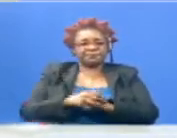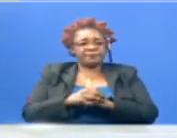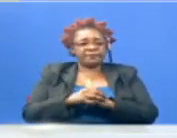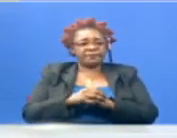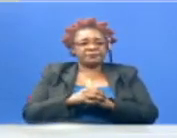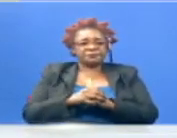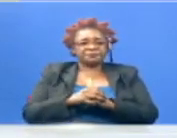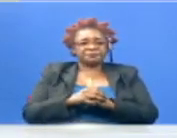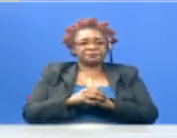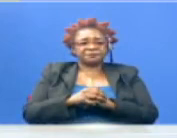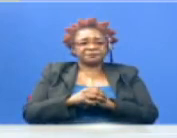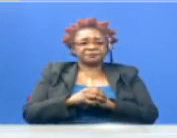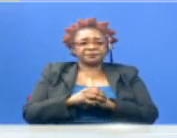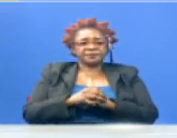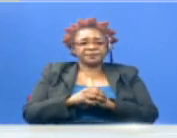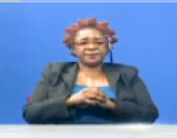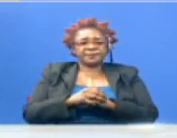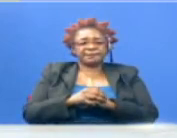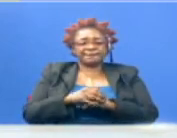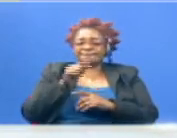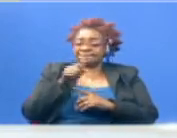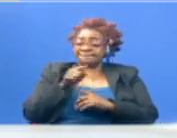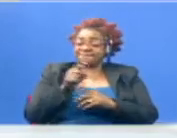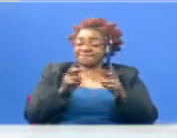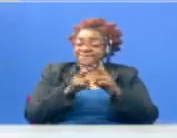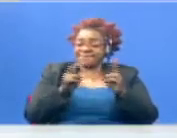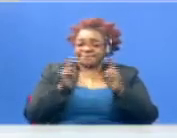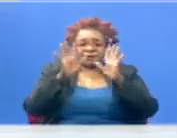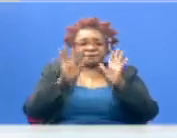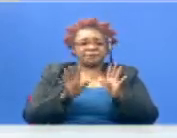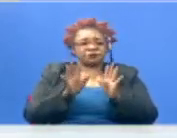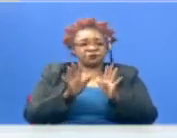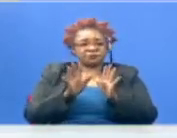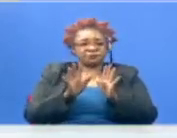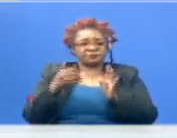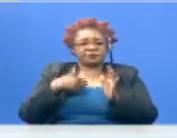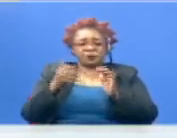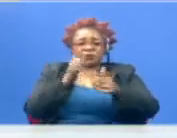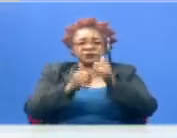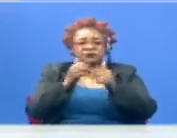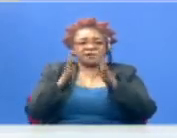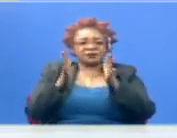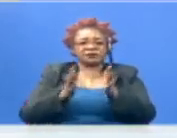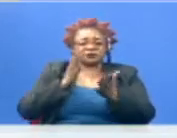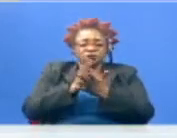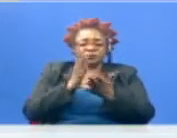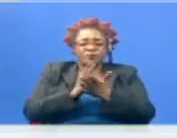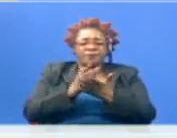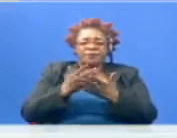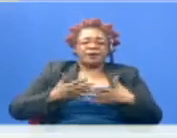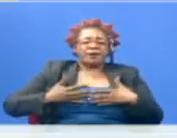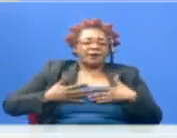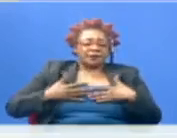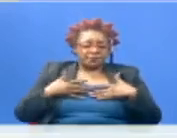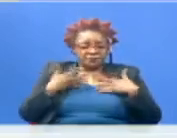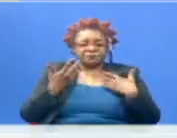Mark, this is very important. And as scientists, we're really very thrilled with this particular